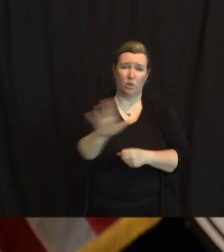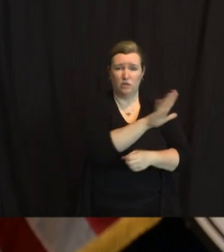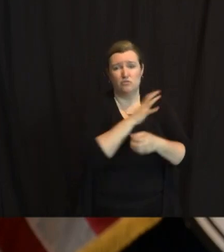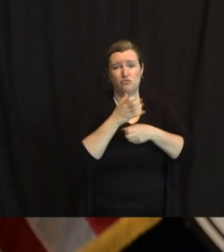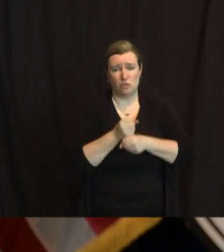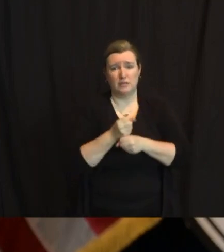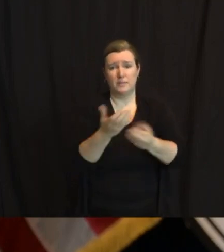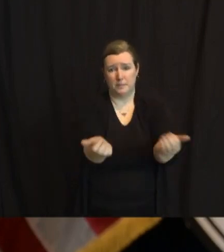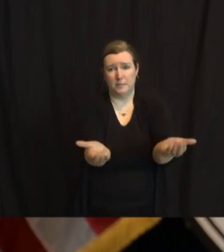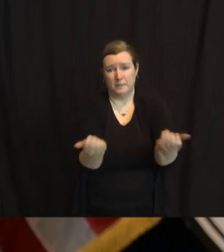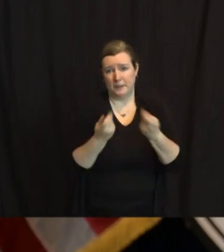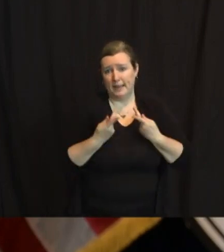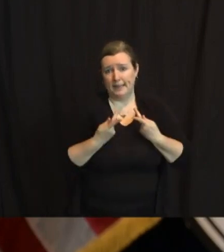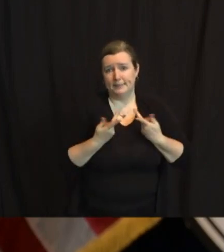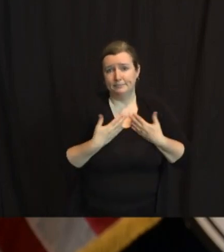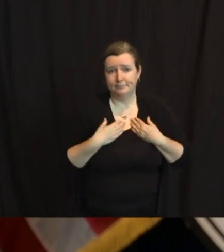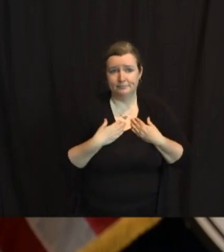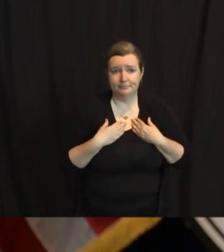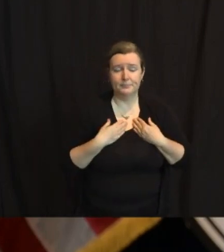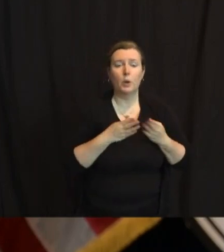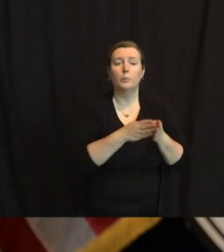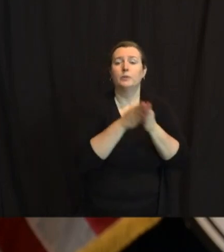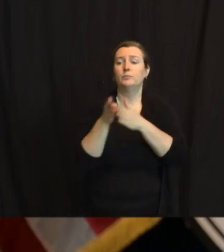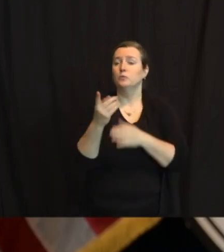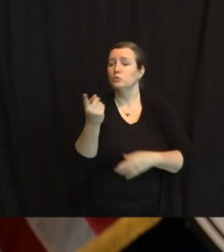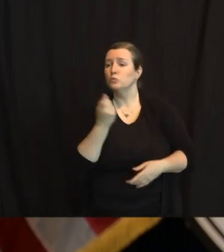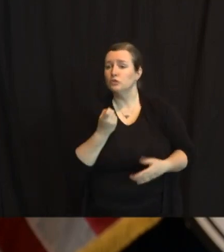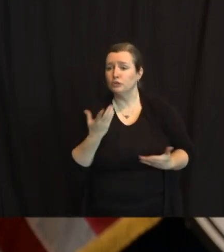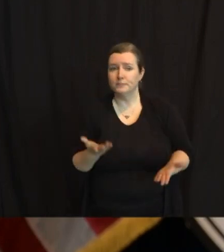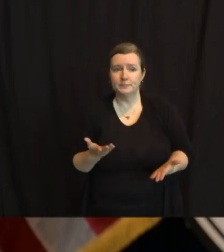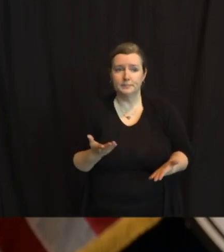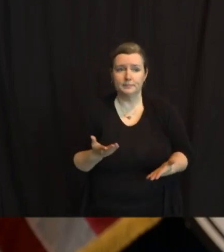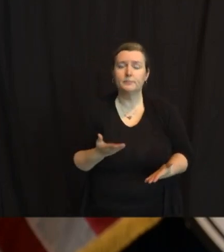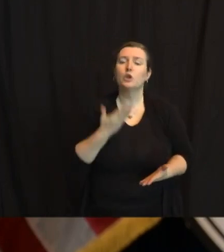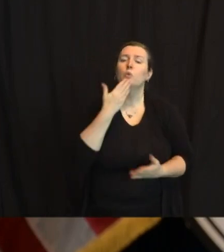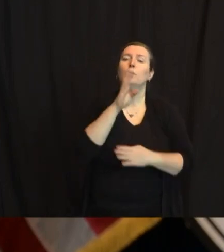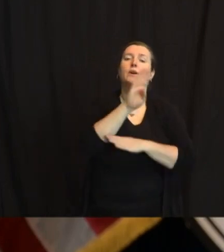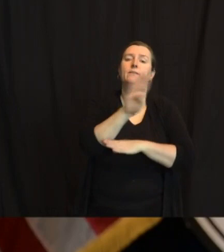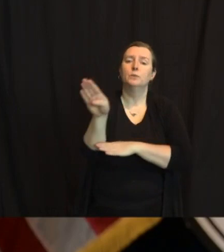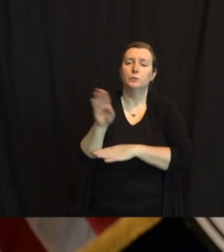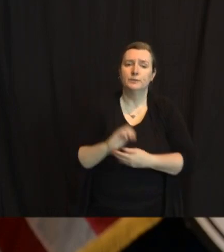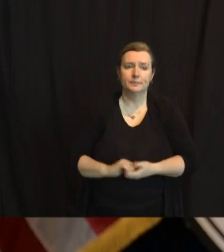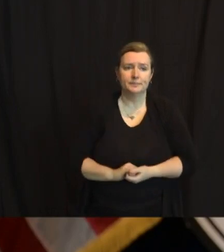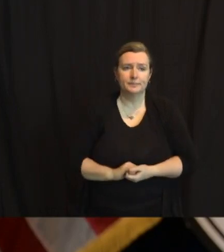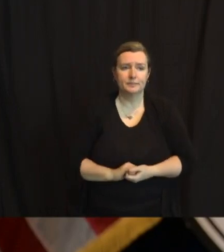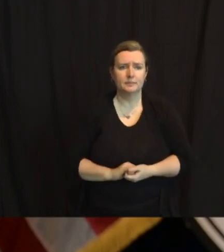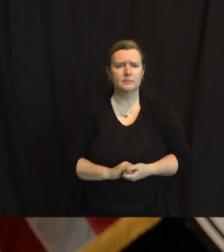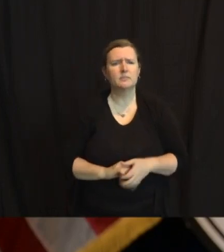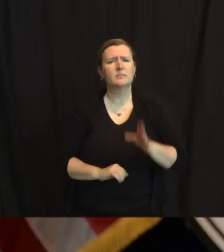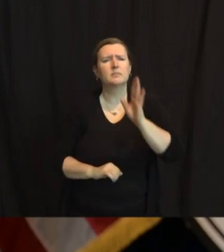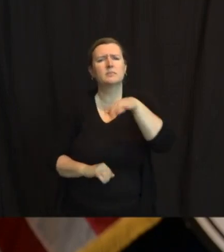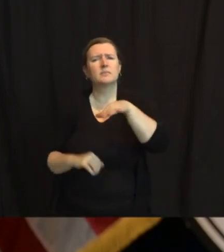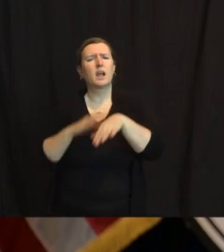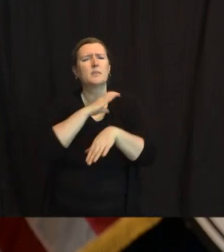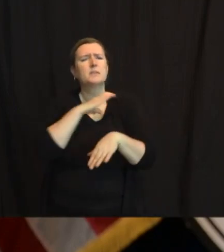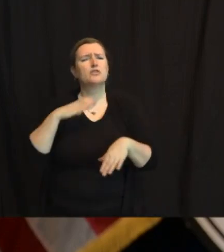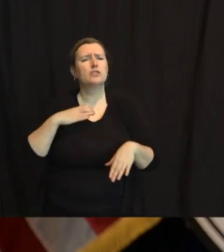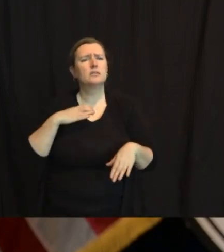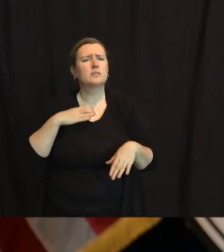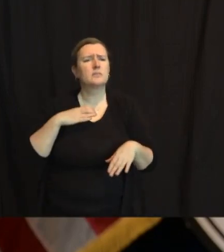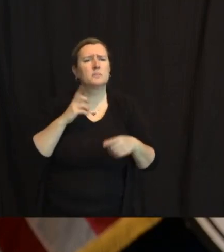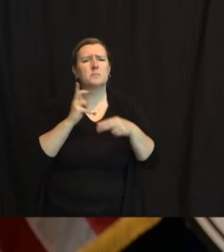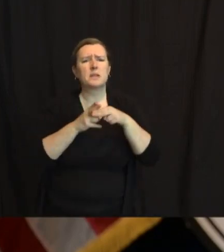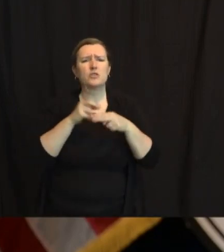you. Sir, do you have anything? Good afternoon, everybody. Commissioner Sarah was talking about the hundreds of thousands of claims